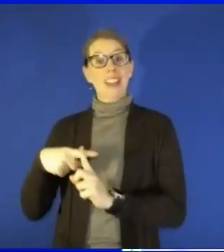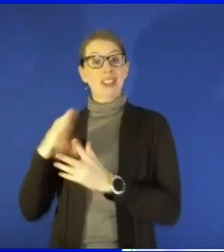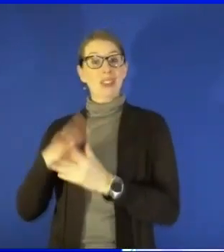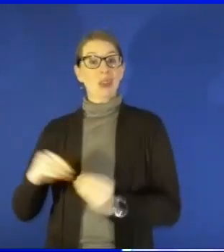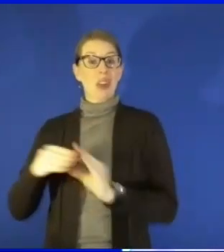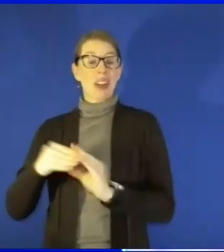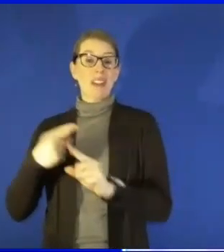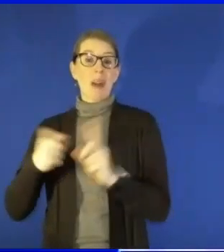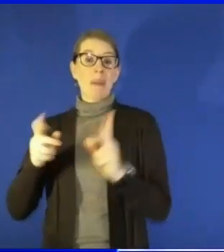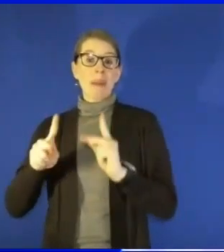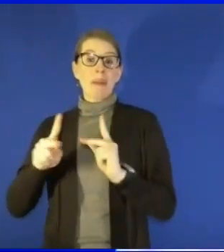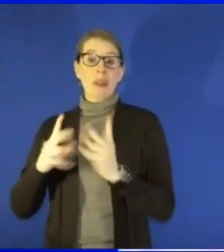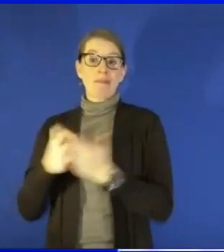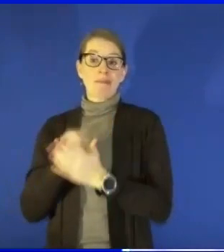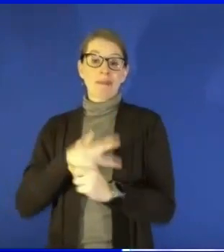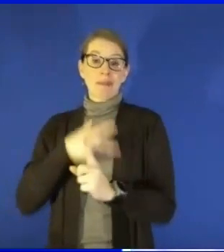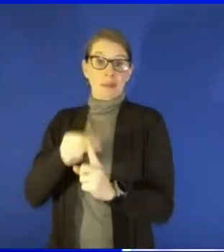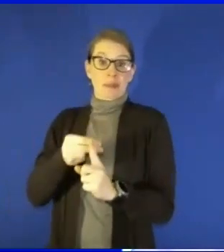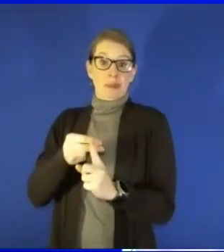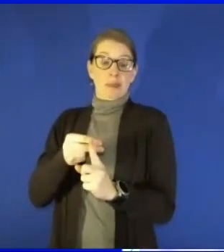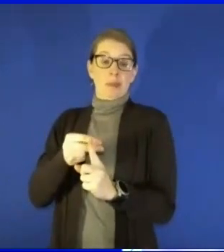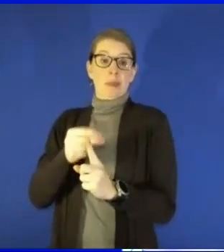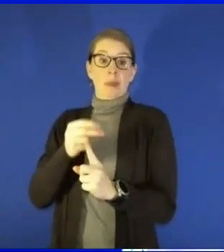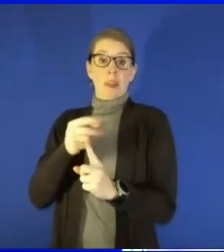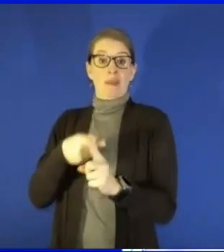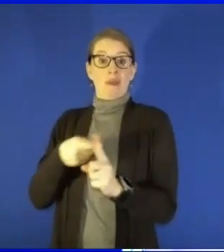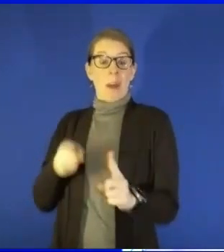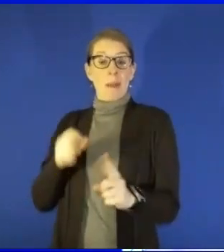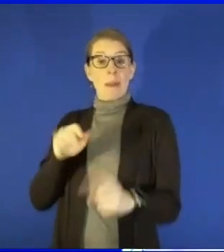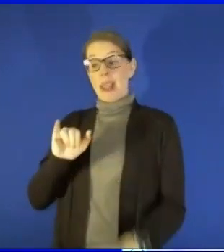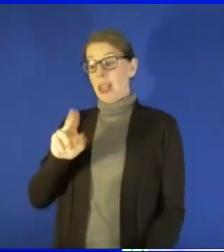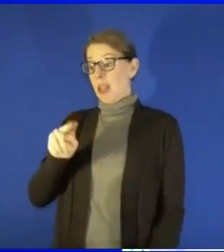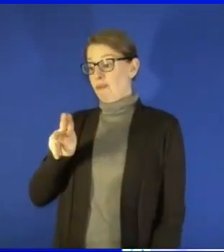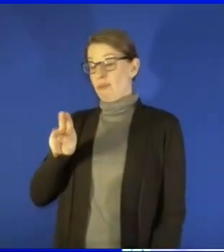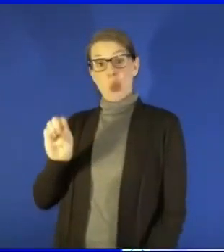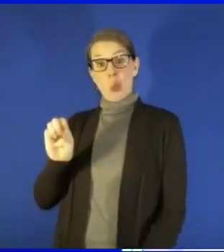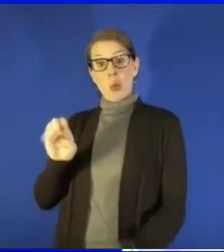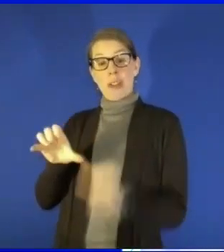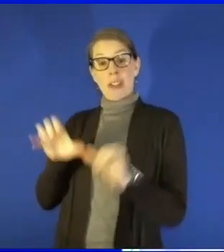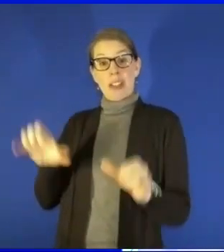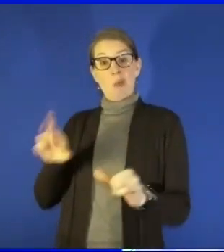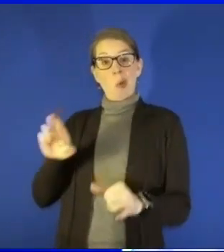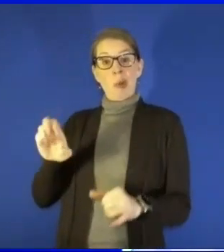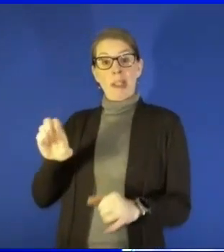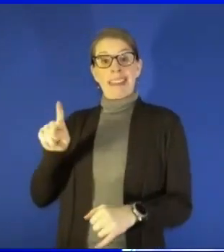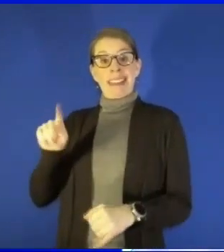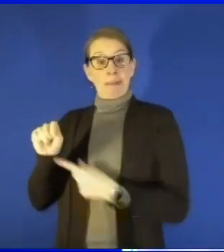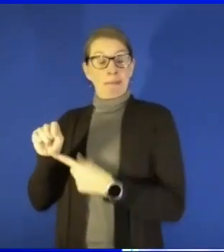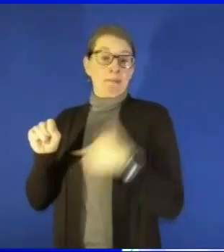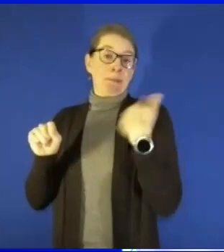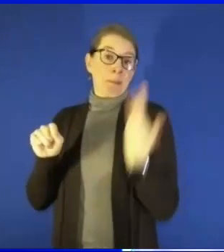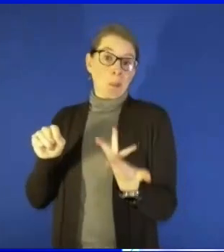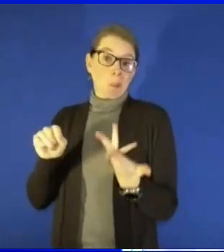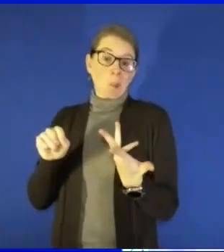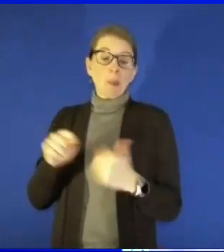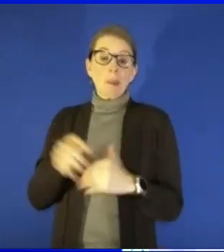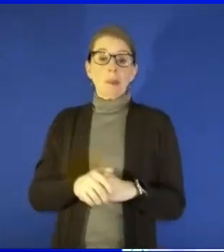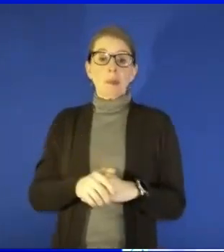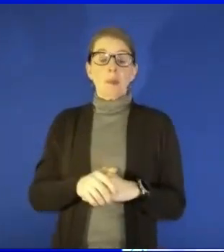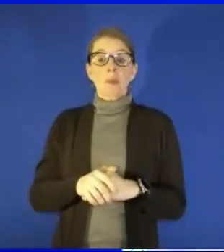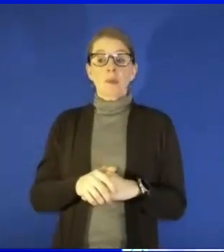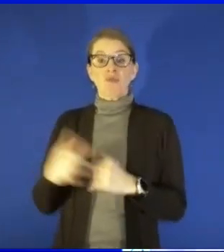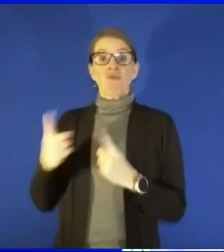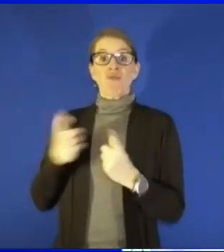vaccinated. Is it due to some sort of immune system reset with that vaccine dose? These questions are being asked, they are